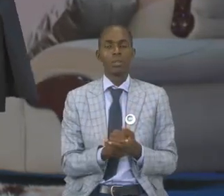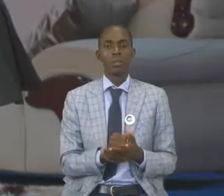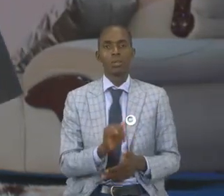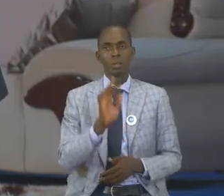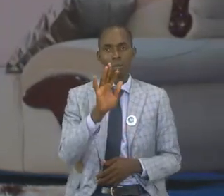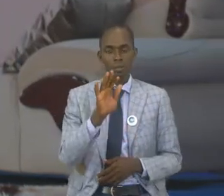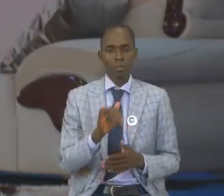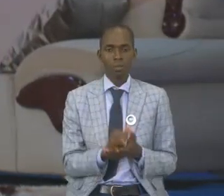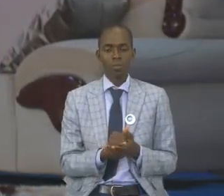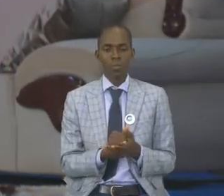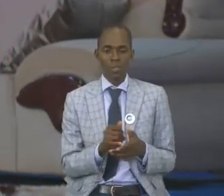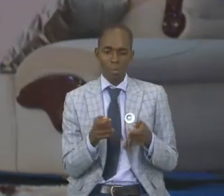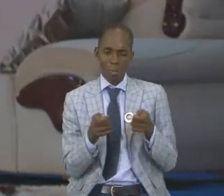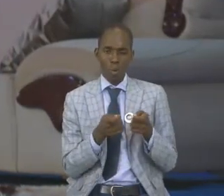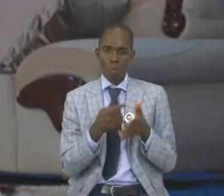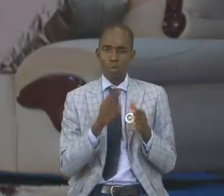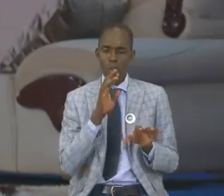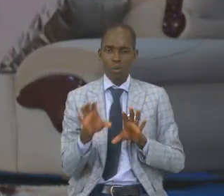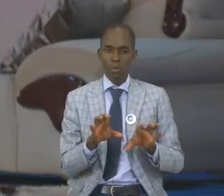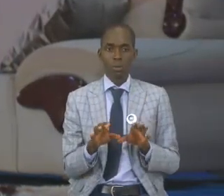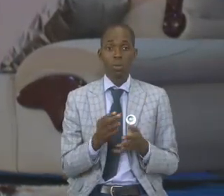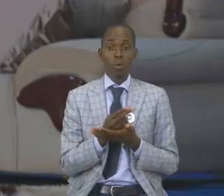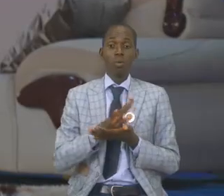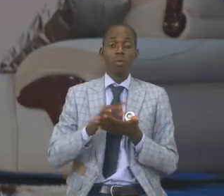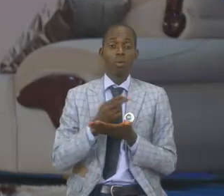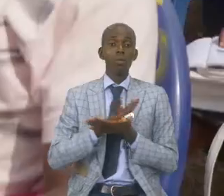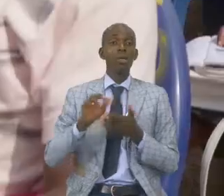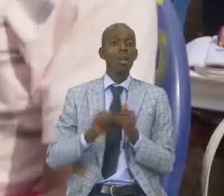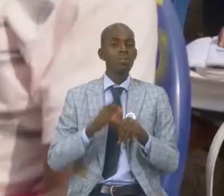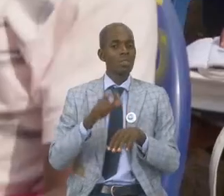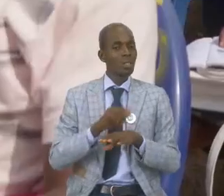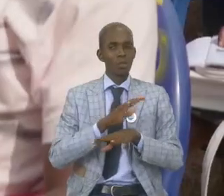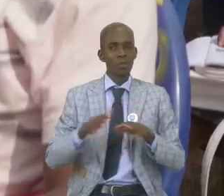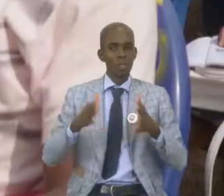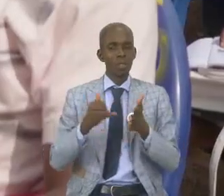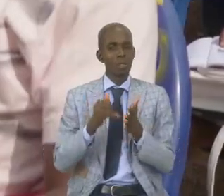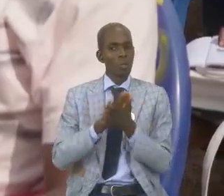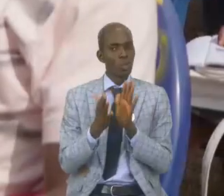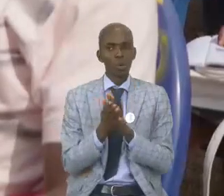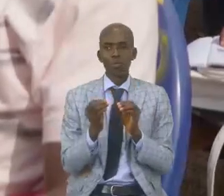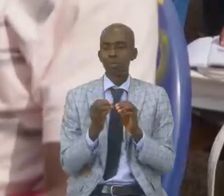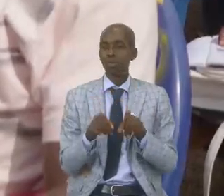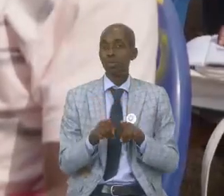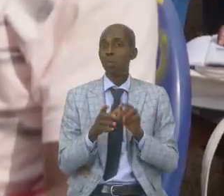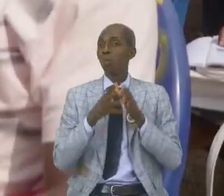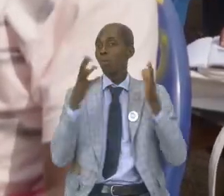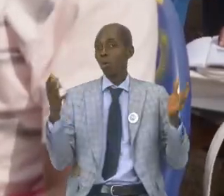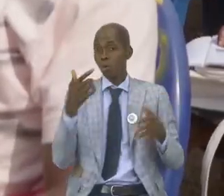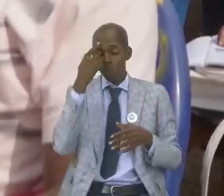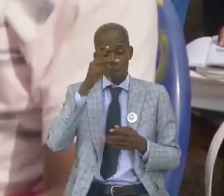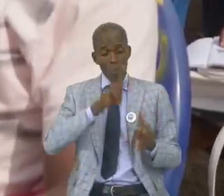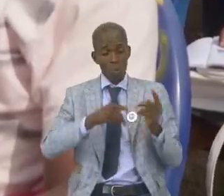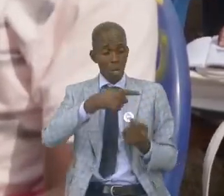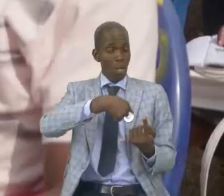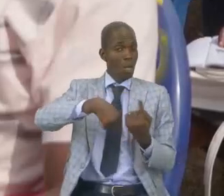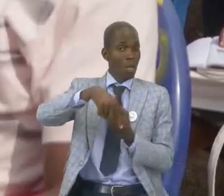are doing. Moderate what you are saying. Holy, holy, holy. Don't let it become too much, because you know the people around you,